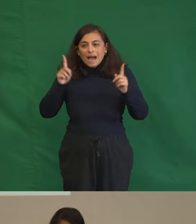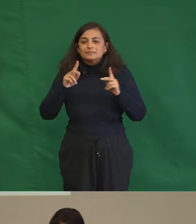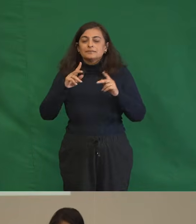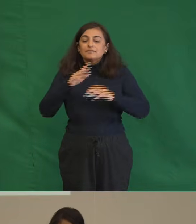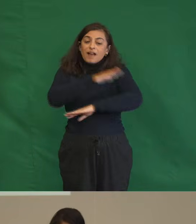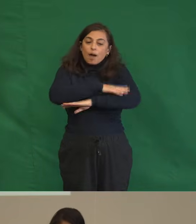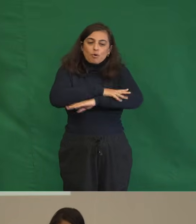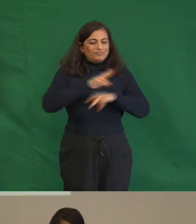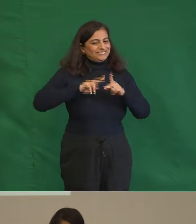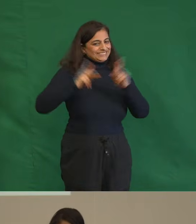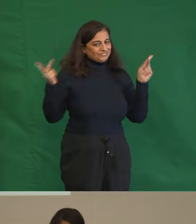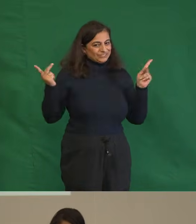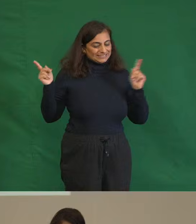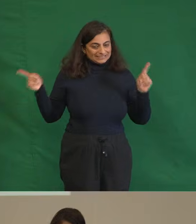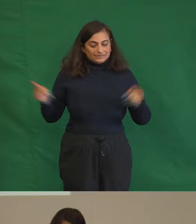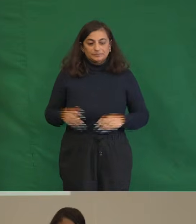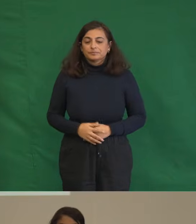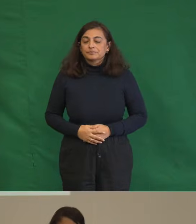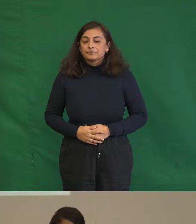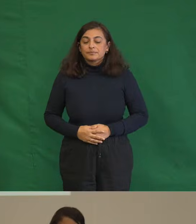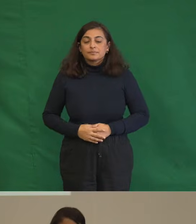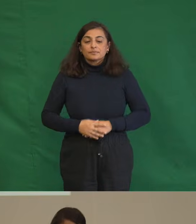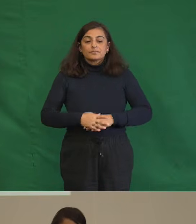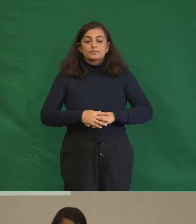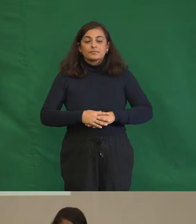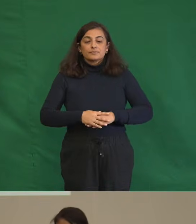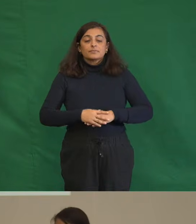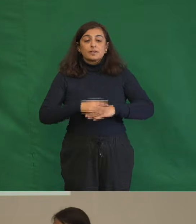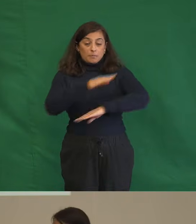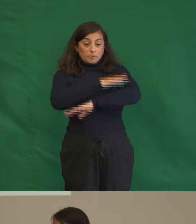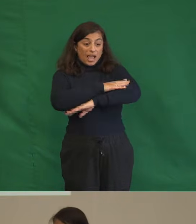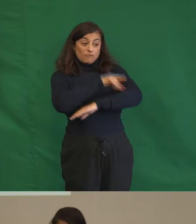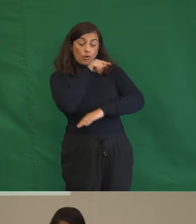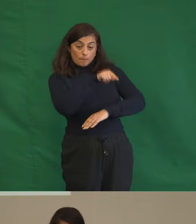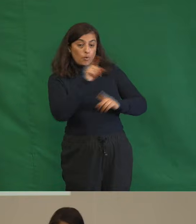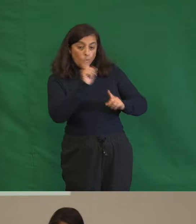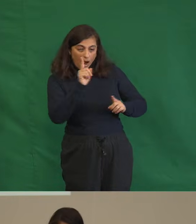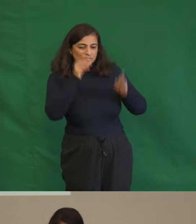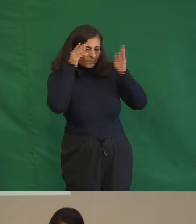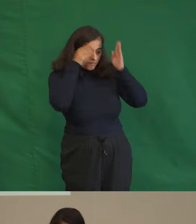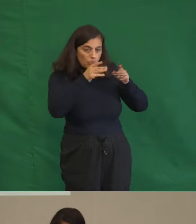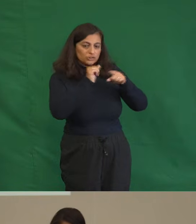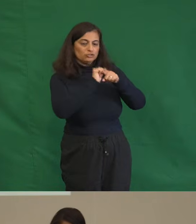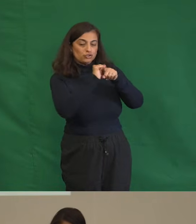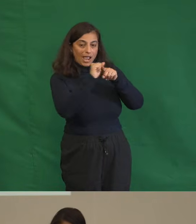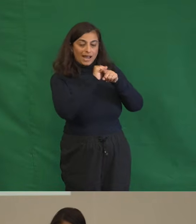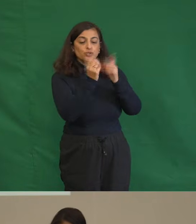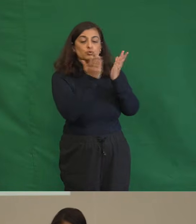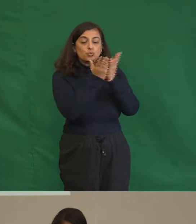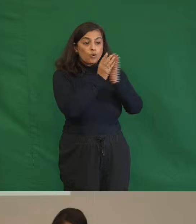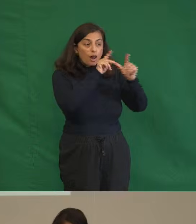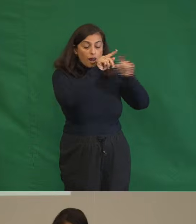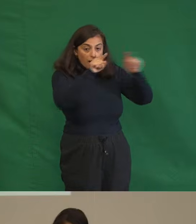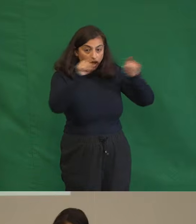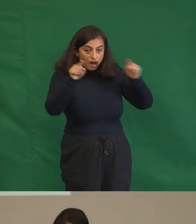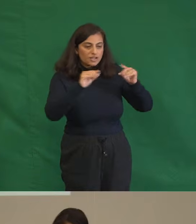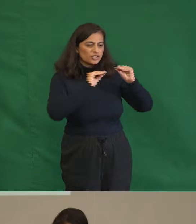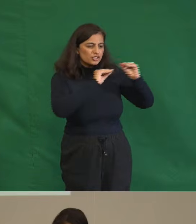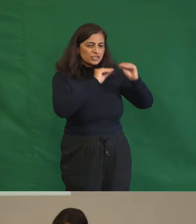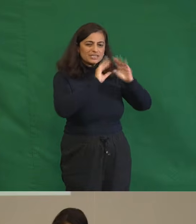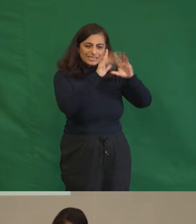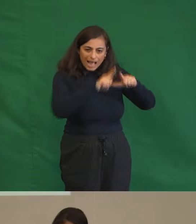a platform where we're training educators at Schools for the Deaf in South African Sign Language. Our two courses are